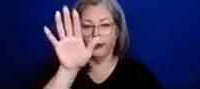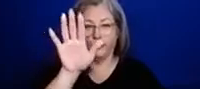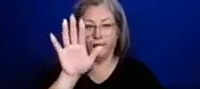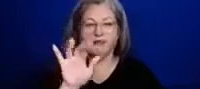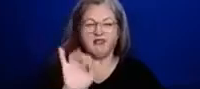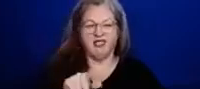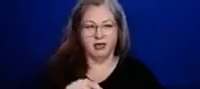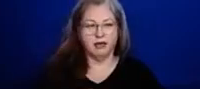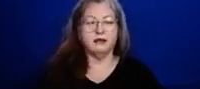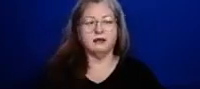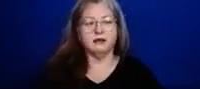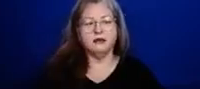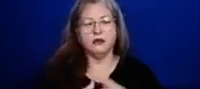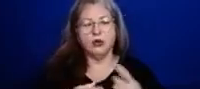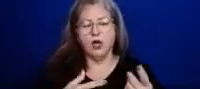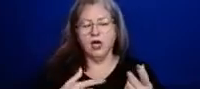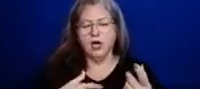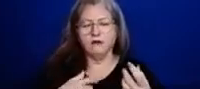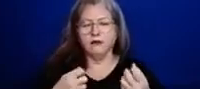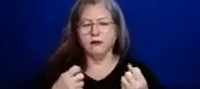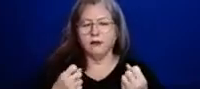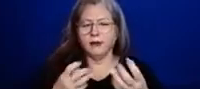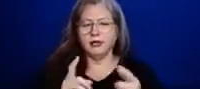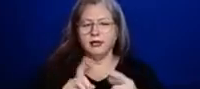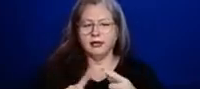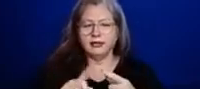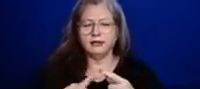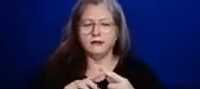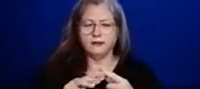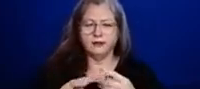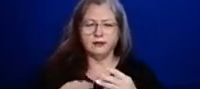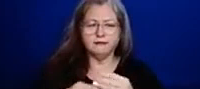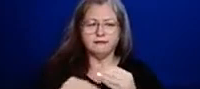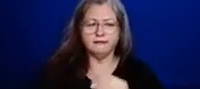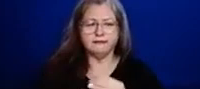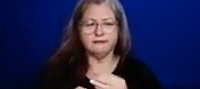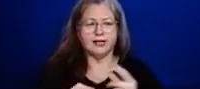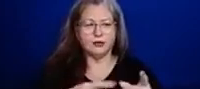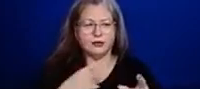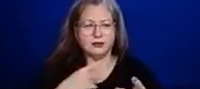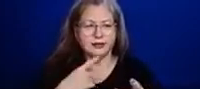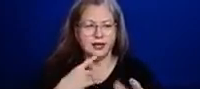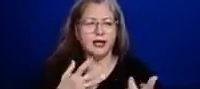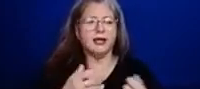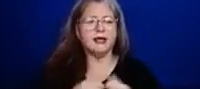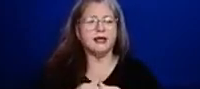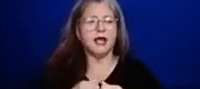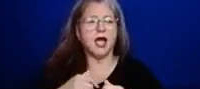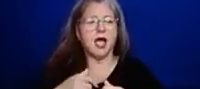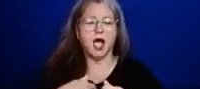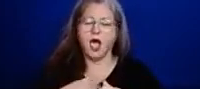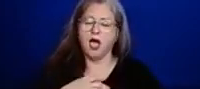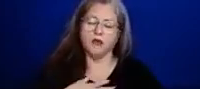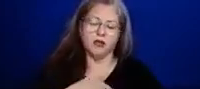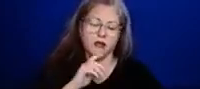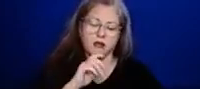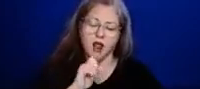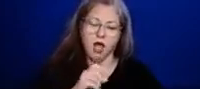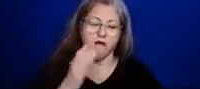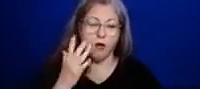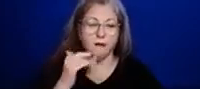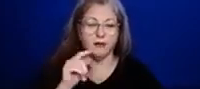composition. So this one has many runs, as you said, and I like it very much because it